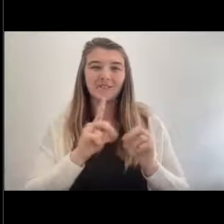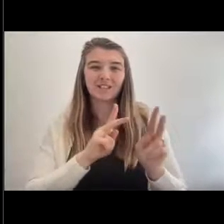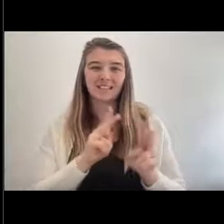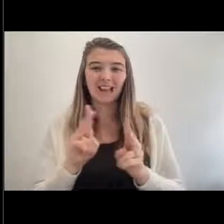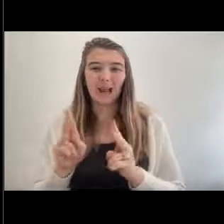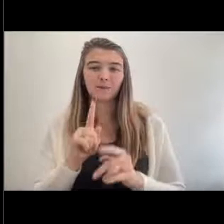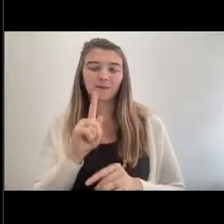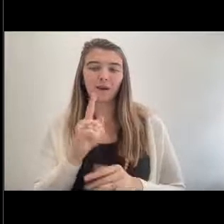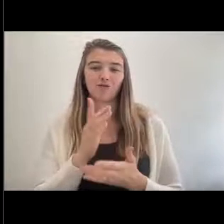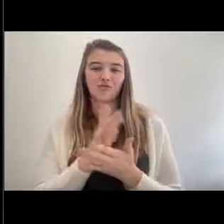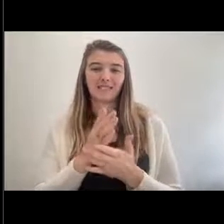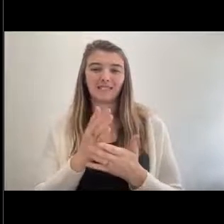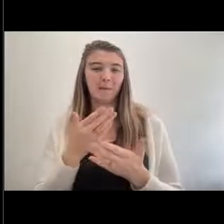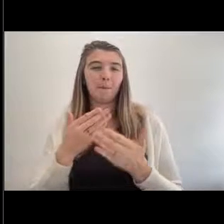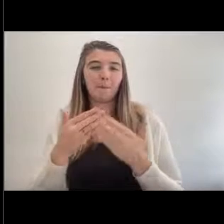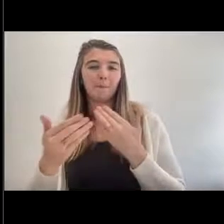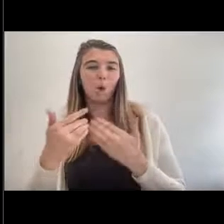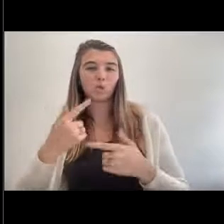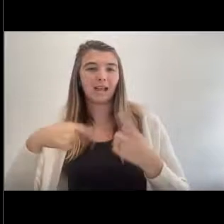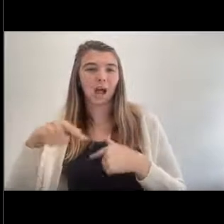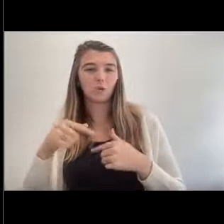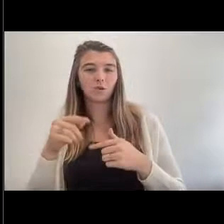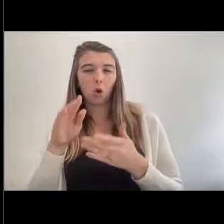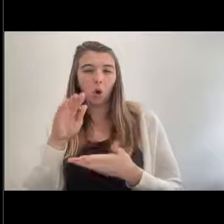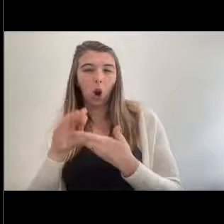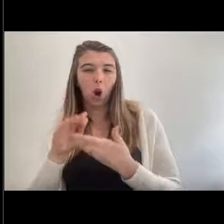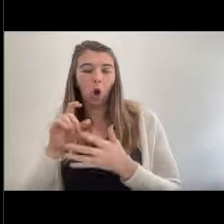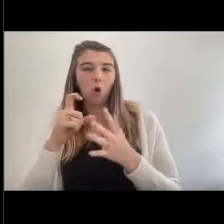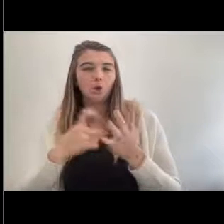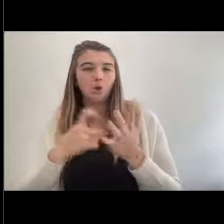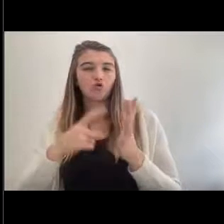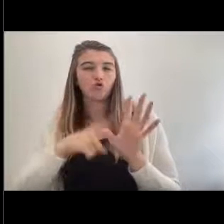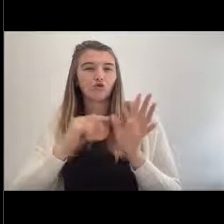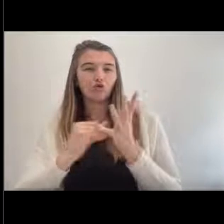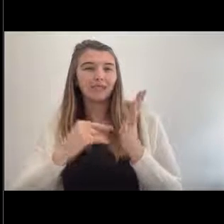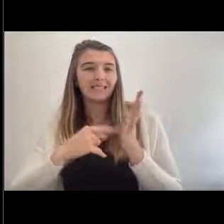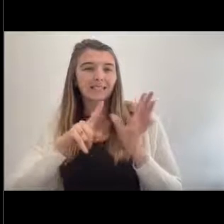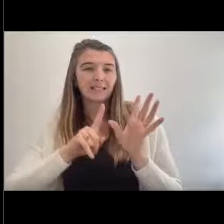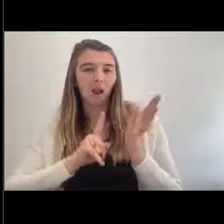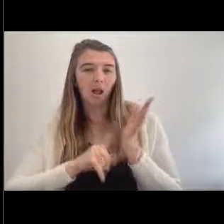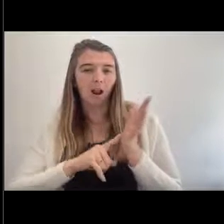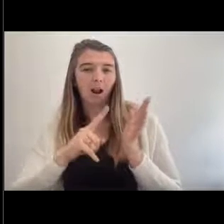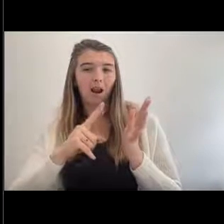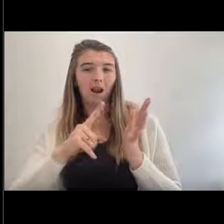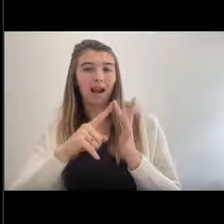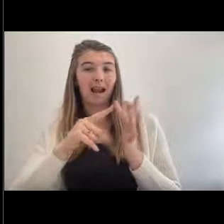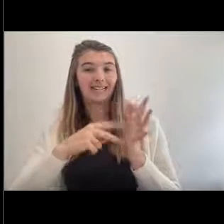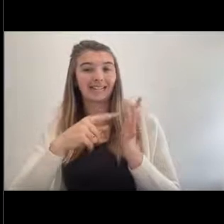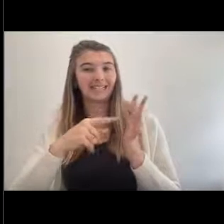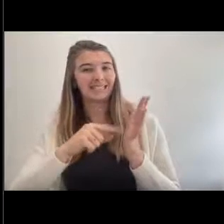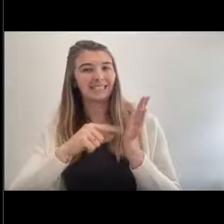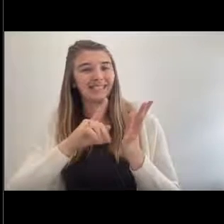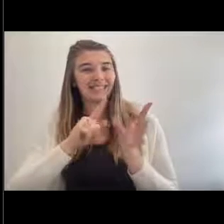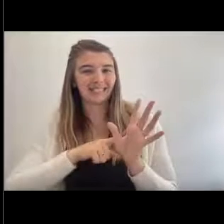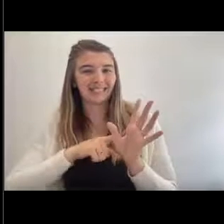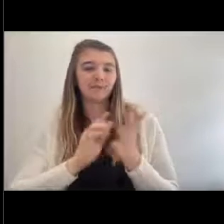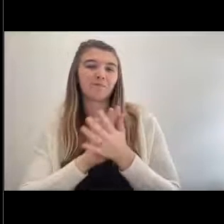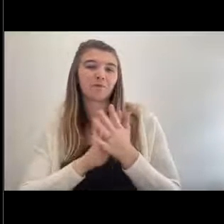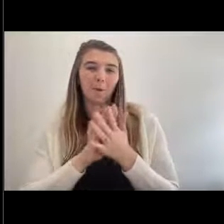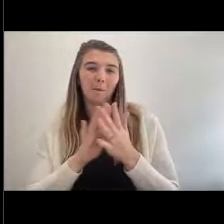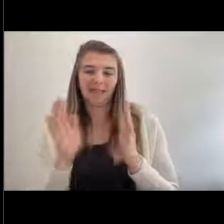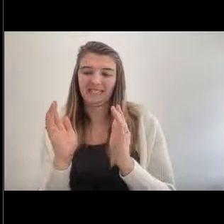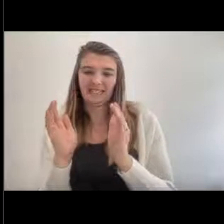PET. And so the crystallinity just refers to how tightly packed the chains of the PET are. So in the case of the low crystallinity